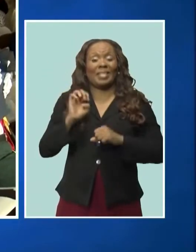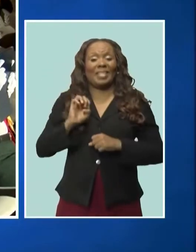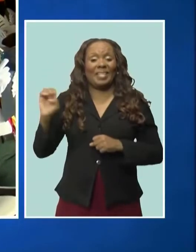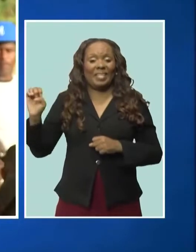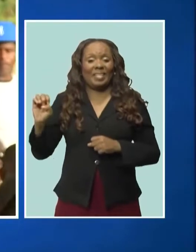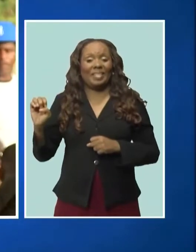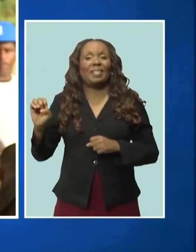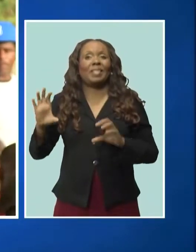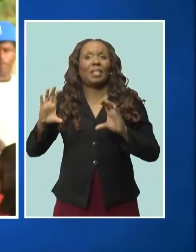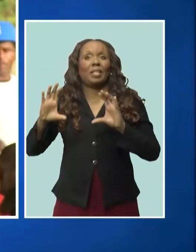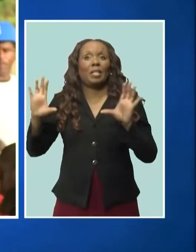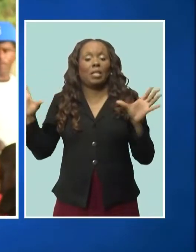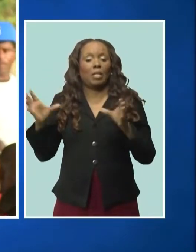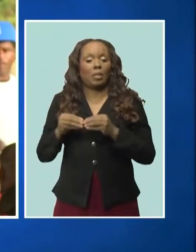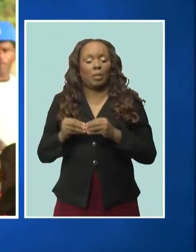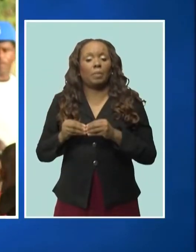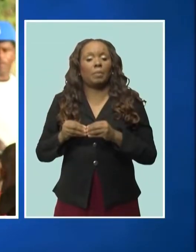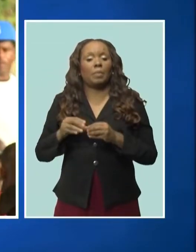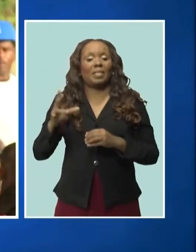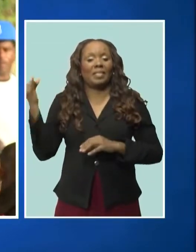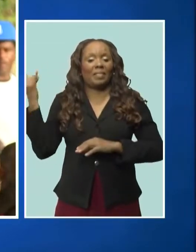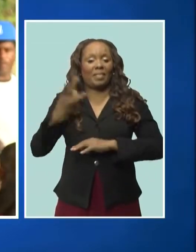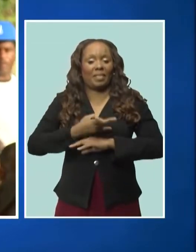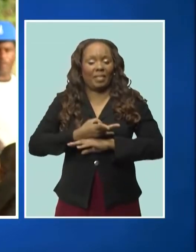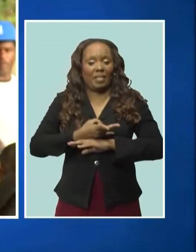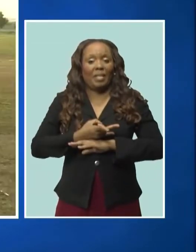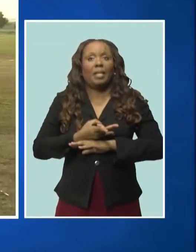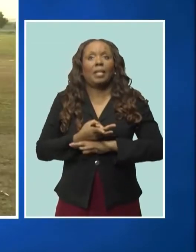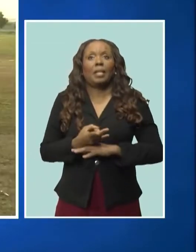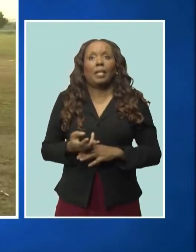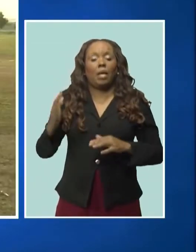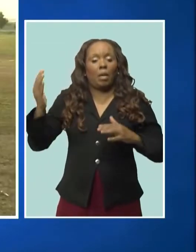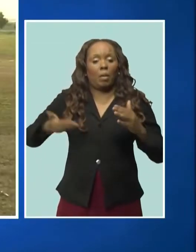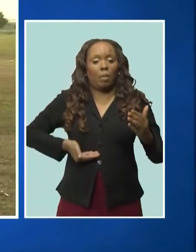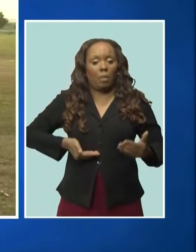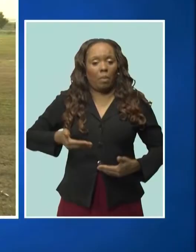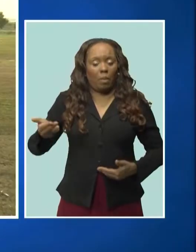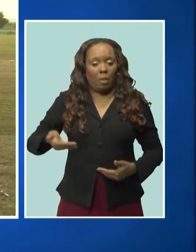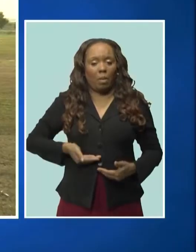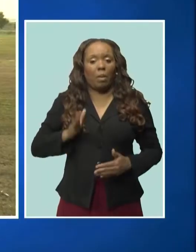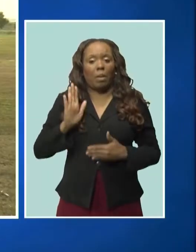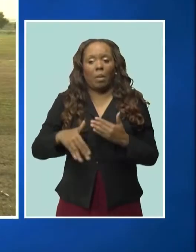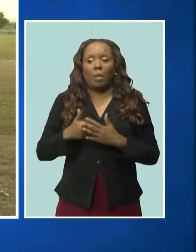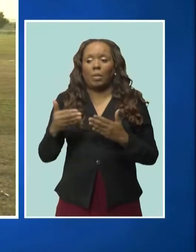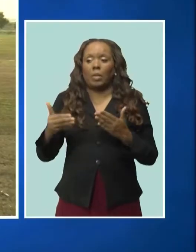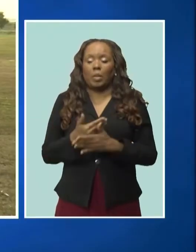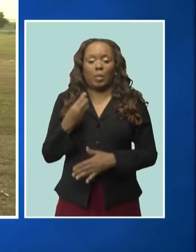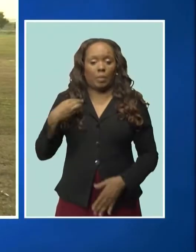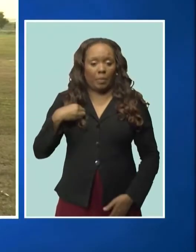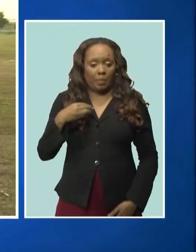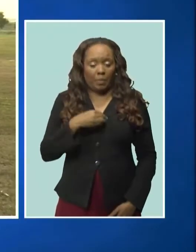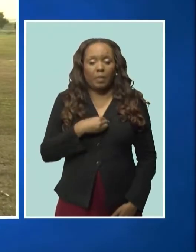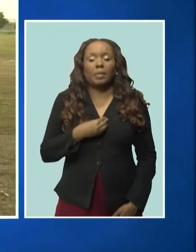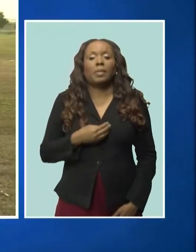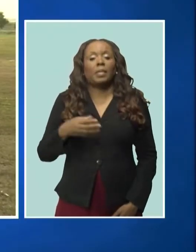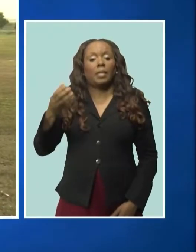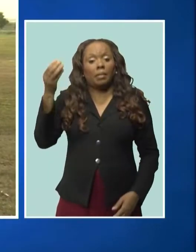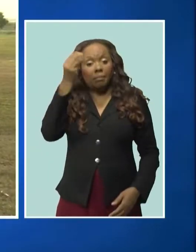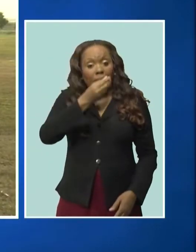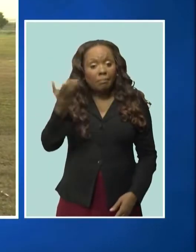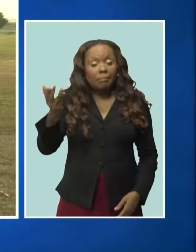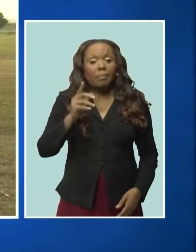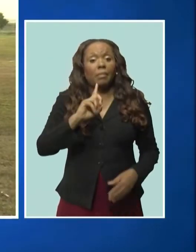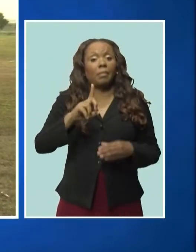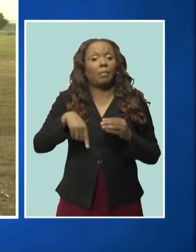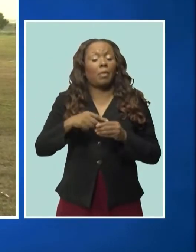Caribbean Conference of Seventh-day Adventists, Pastor Anthony Hall, welcomed the recruits into the ranks and reminded them of their duty